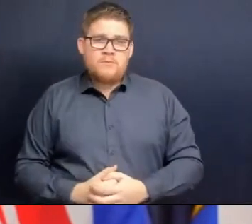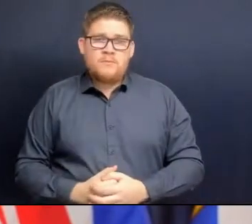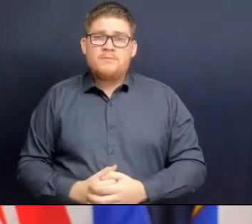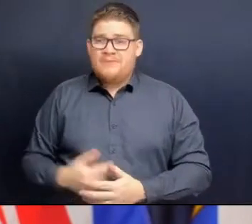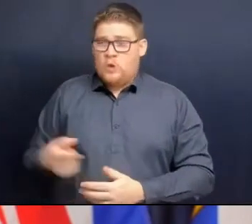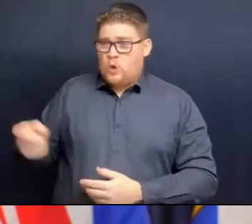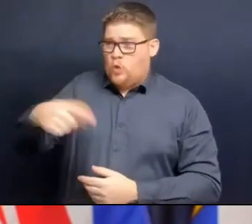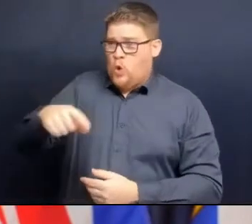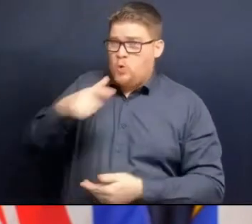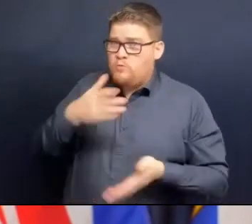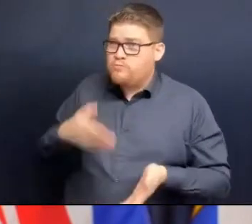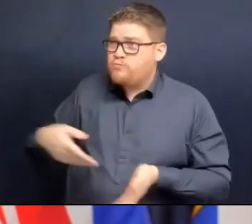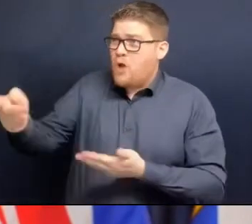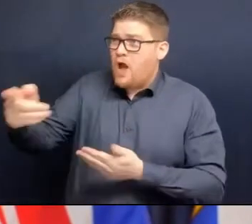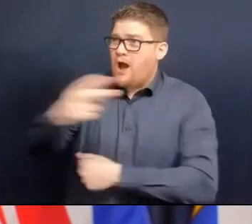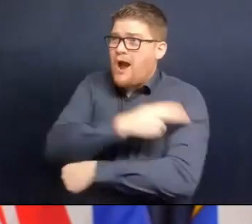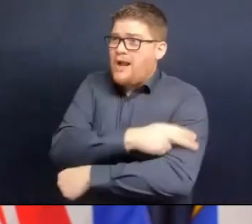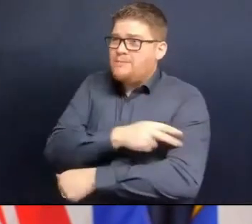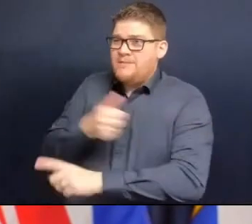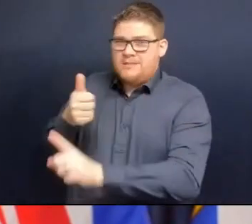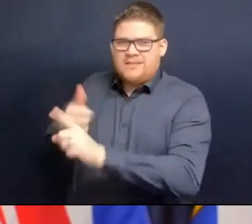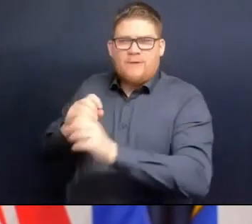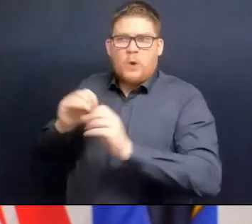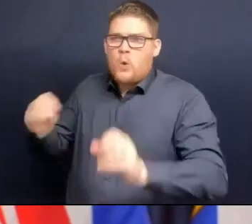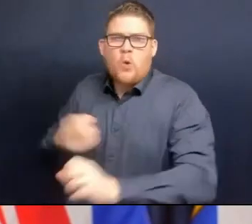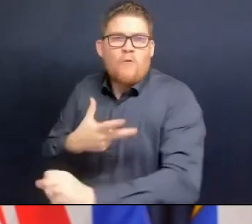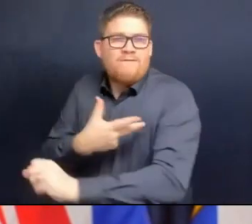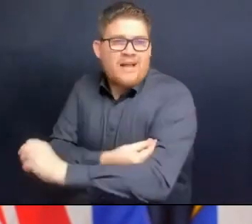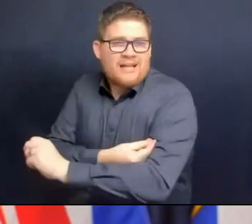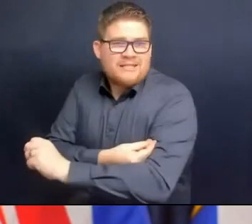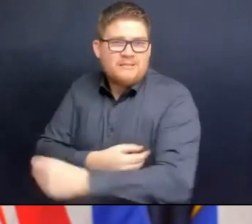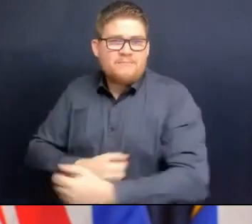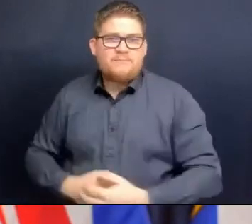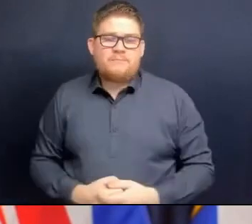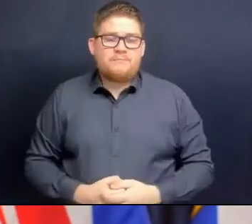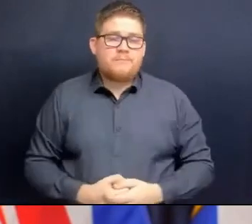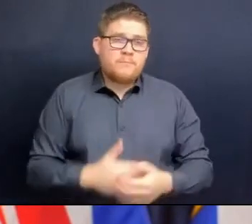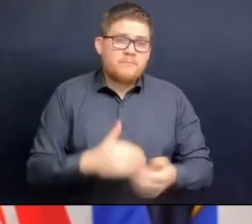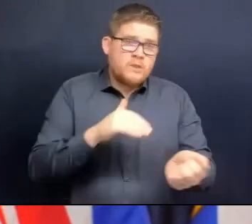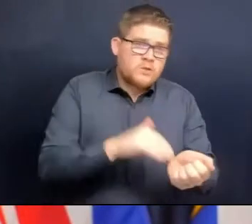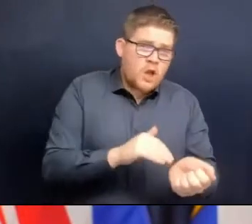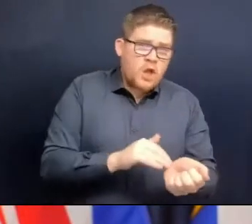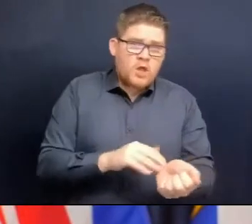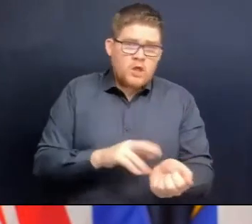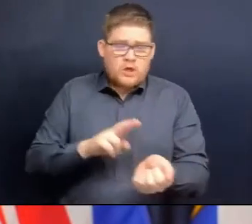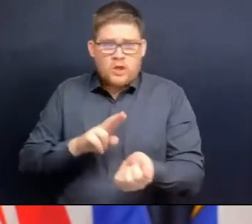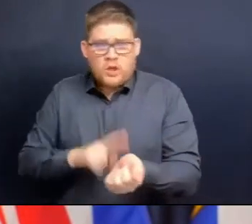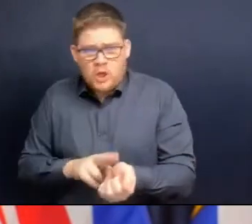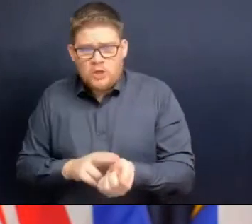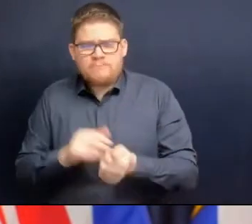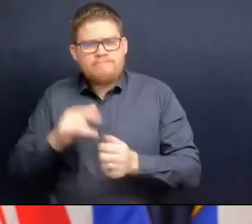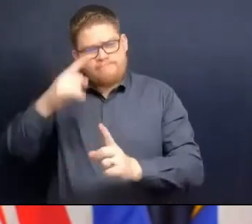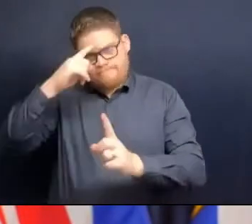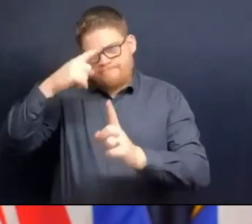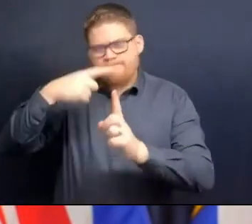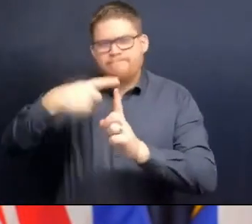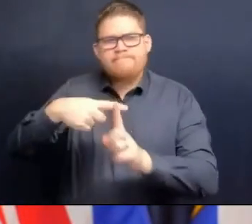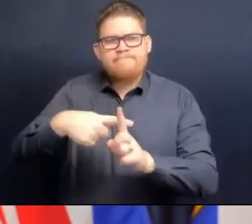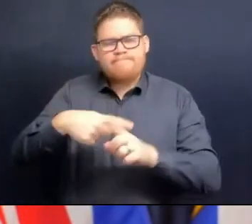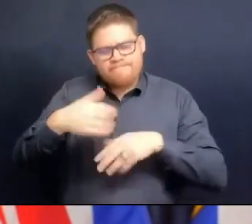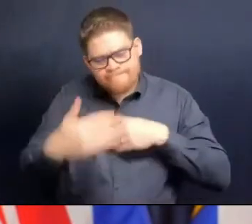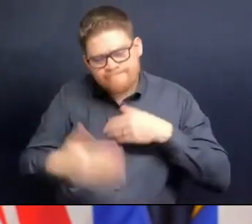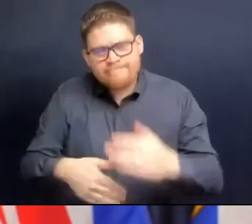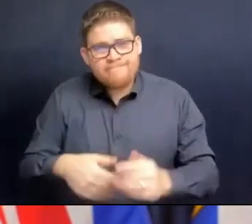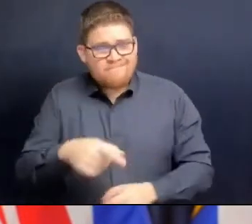people in intensive care. People will get the best care possible and they are, the best care in the world in